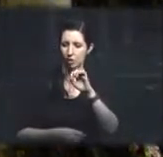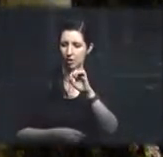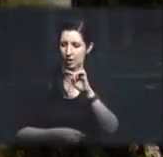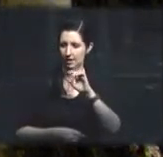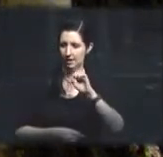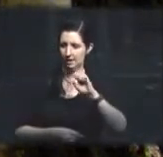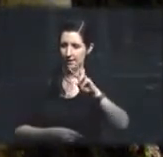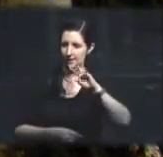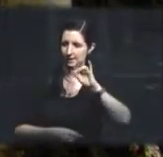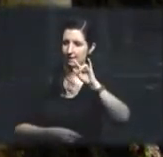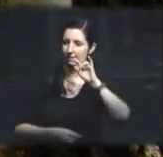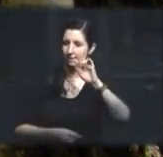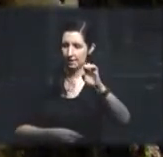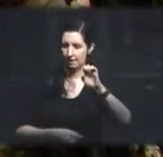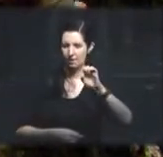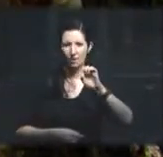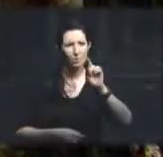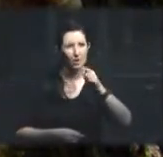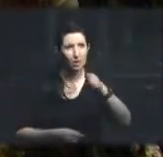Oh, there you are.